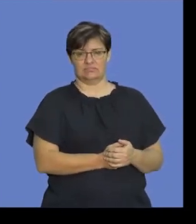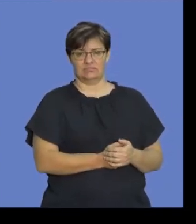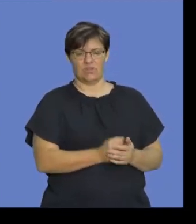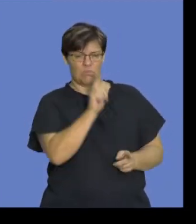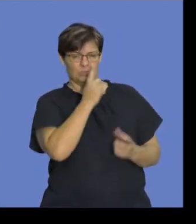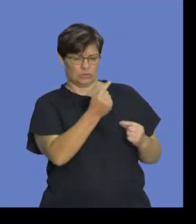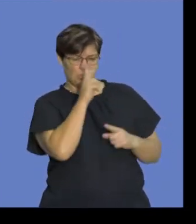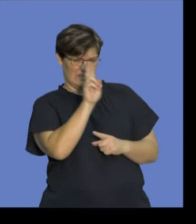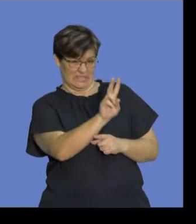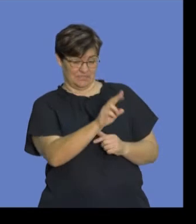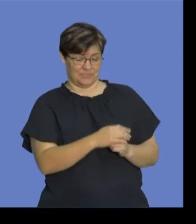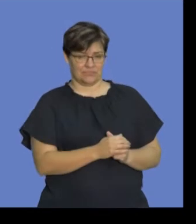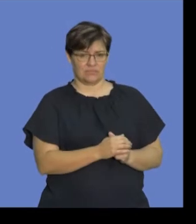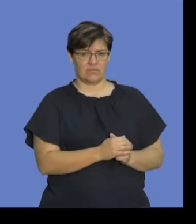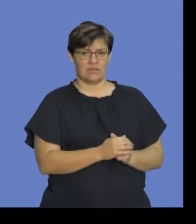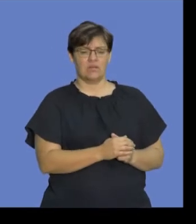here's your stock account.